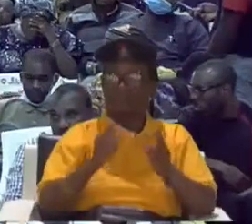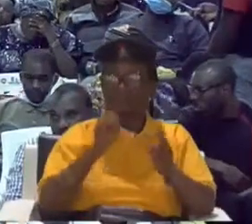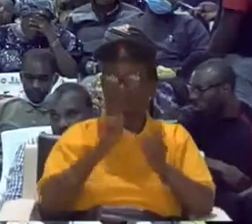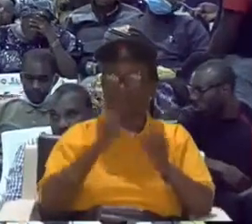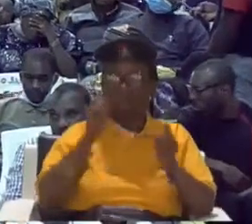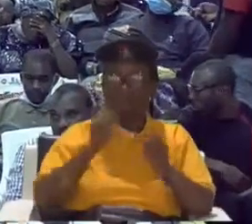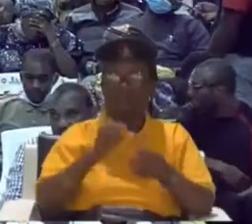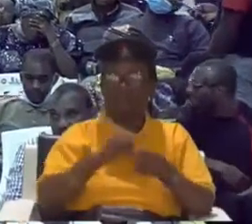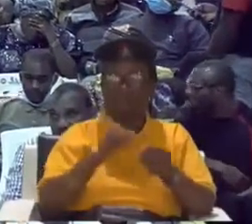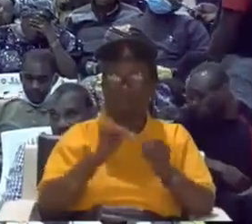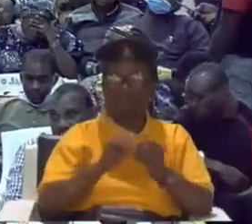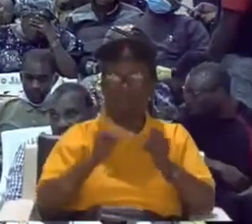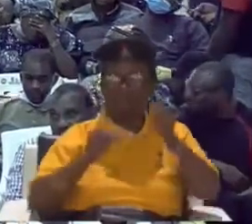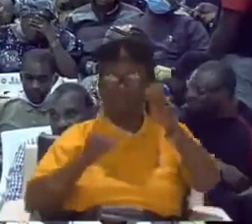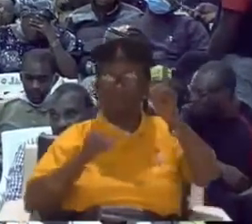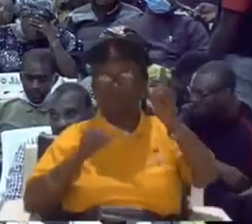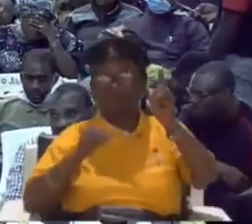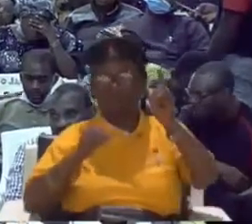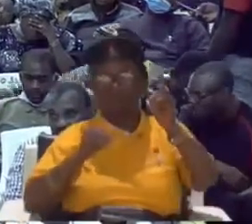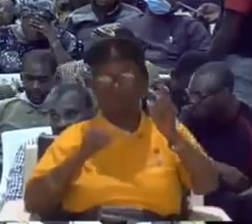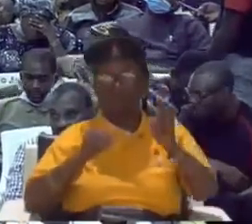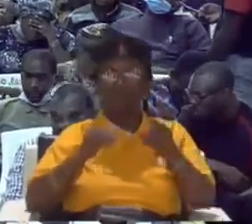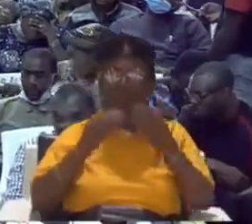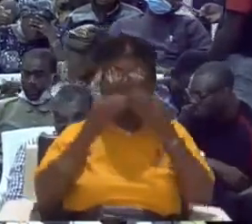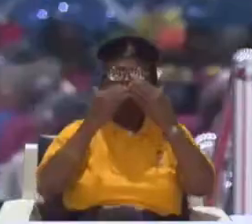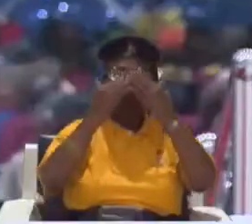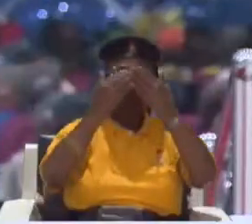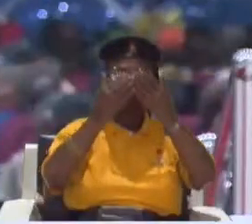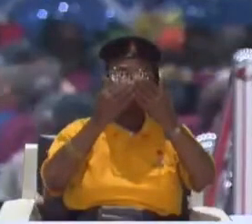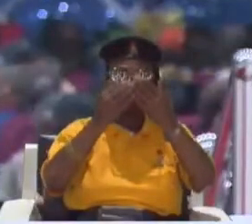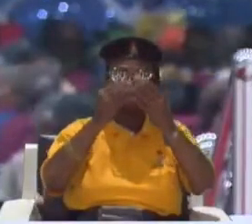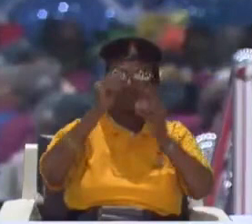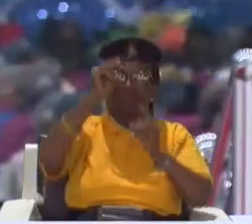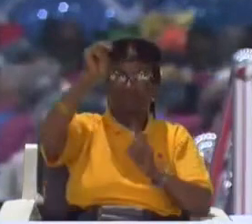Akoko. Thank him.